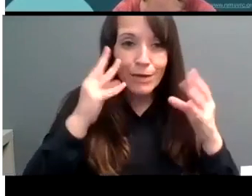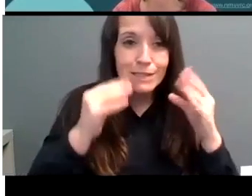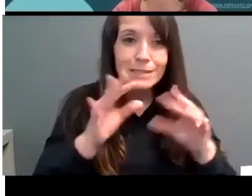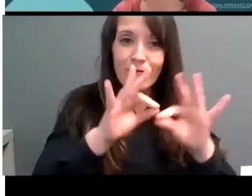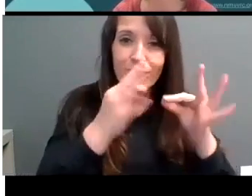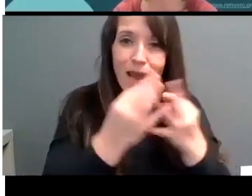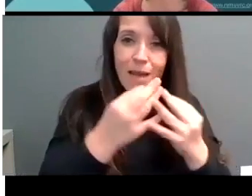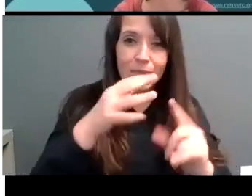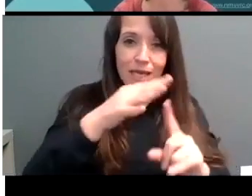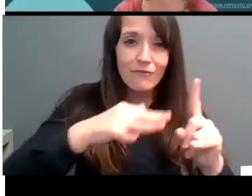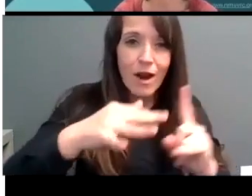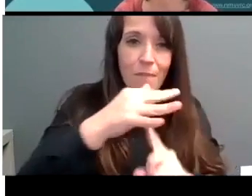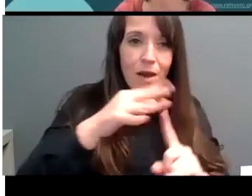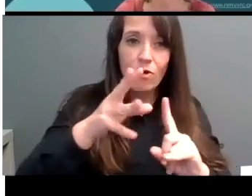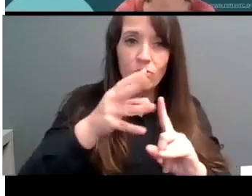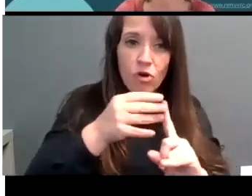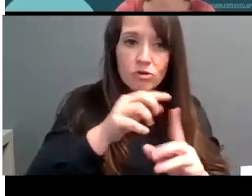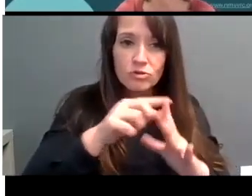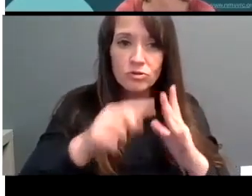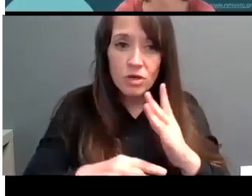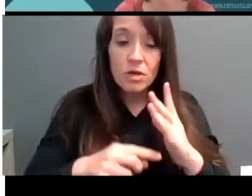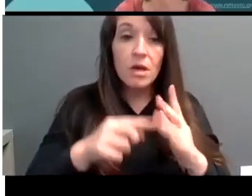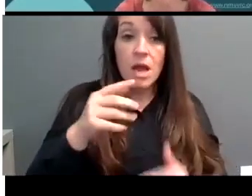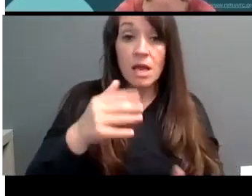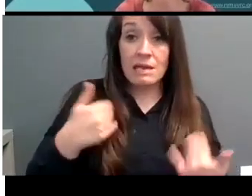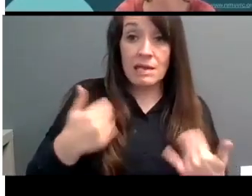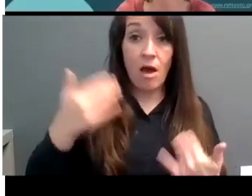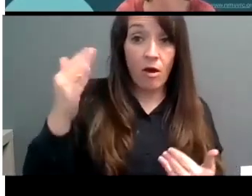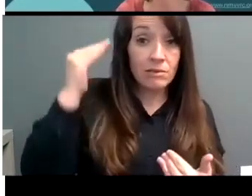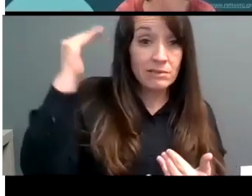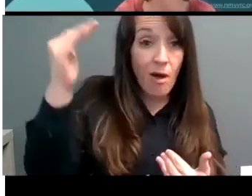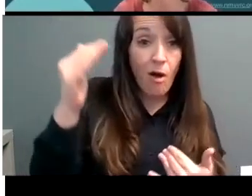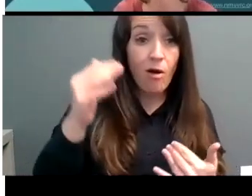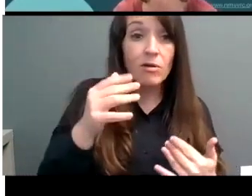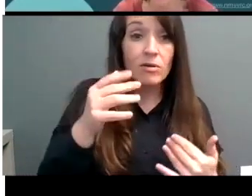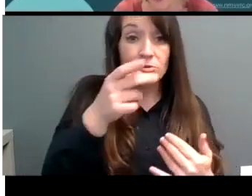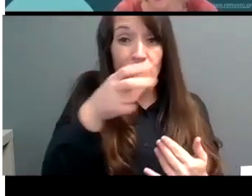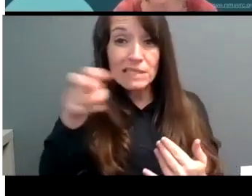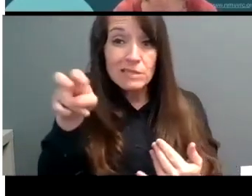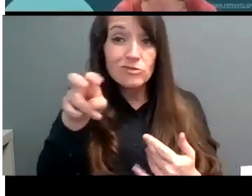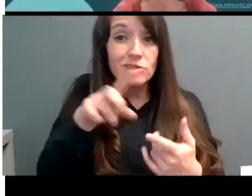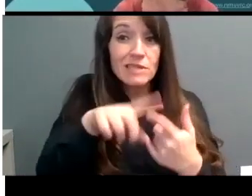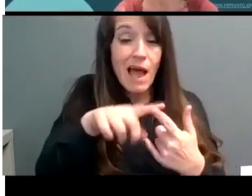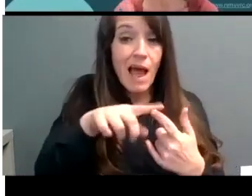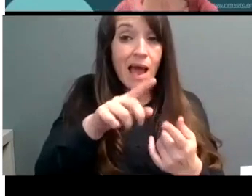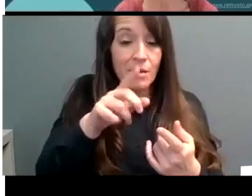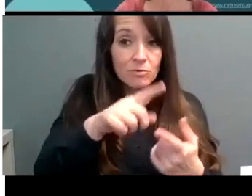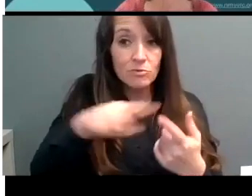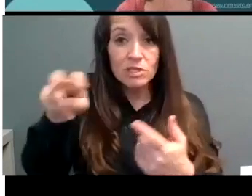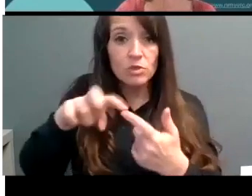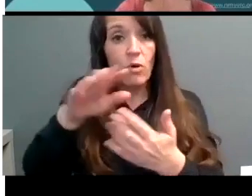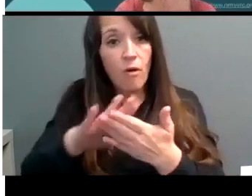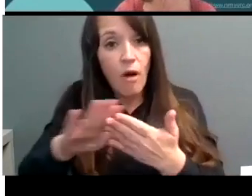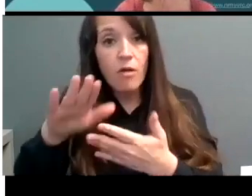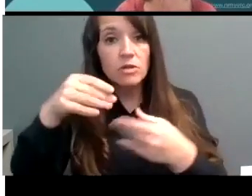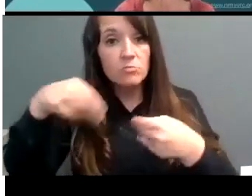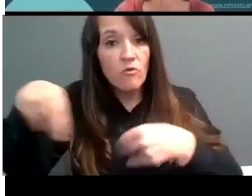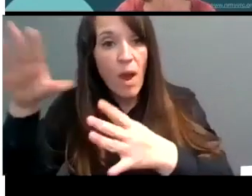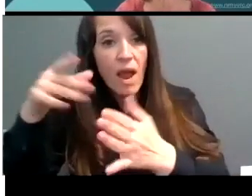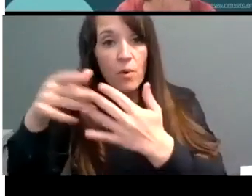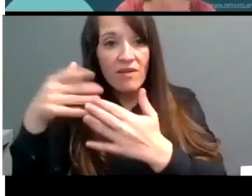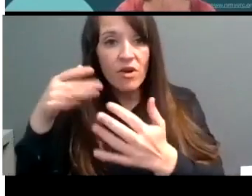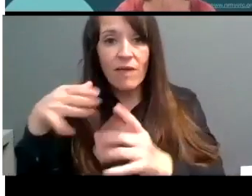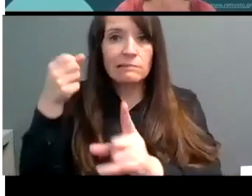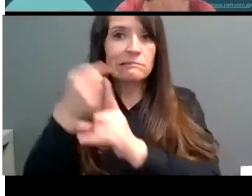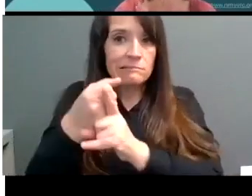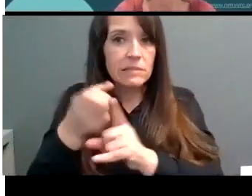another. And finally, really important to learn about the cultural background of the family that we are working with, because that is going to be very